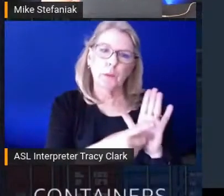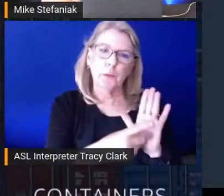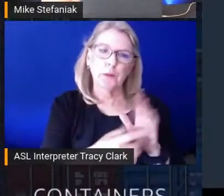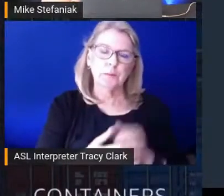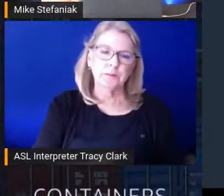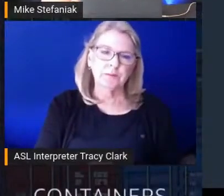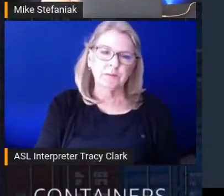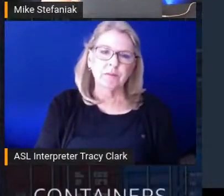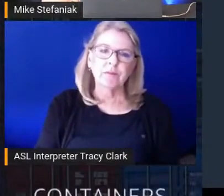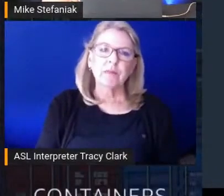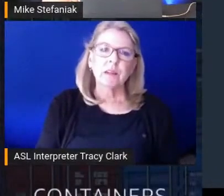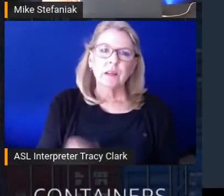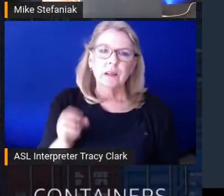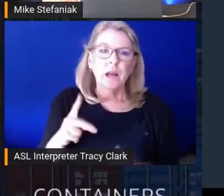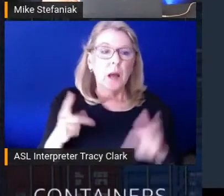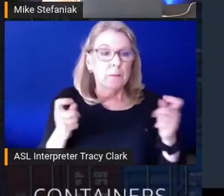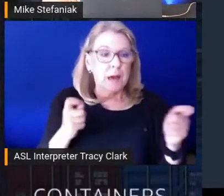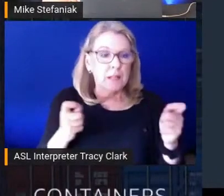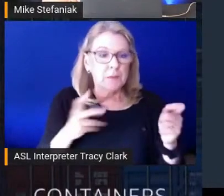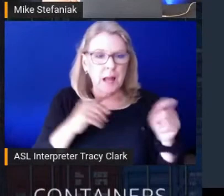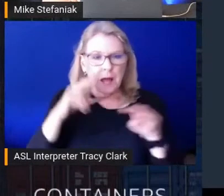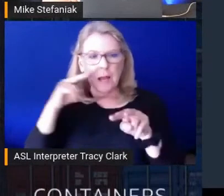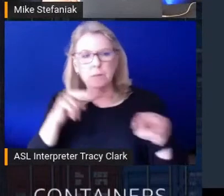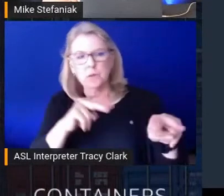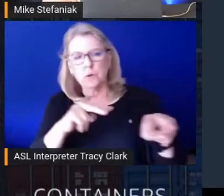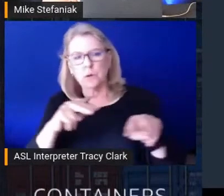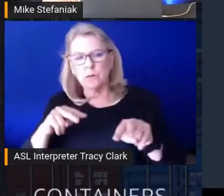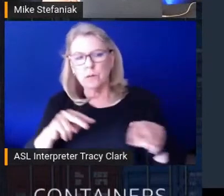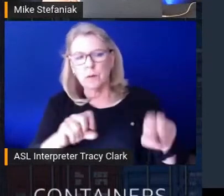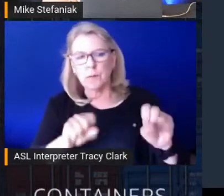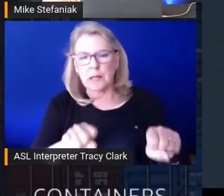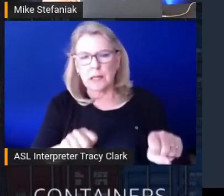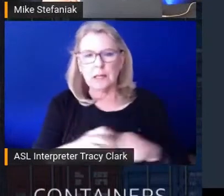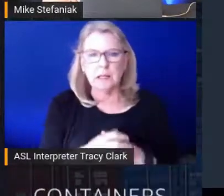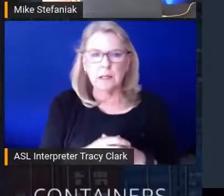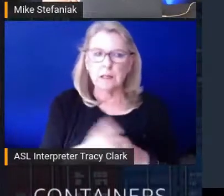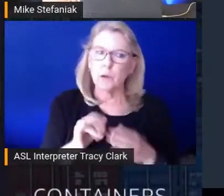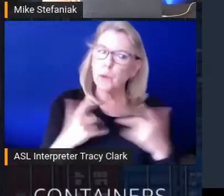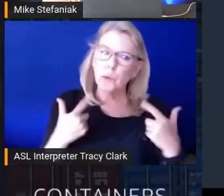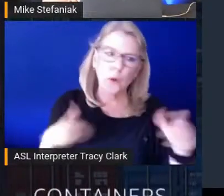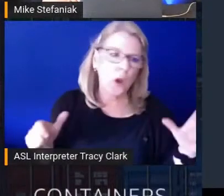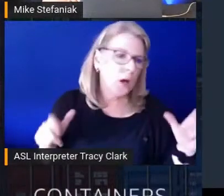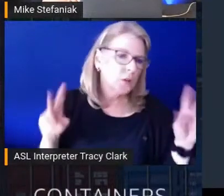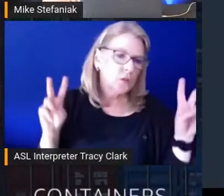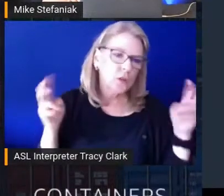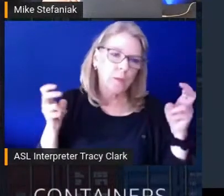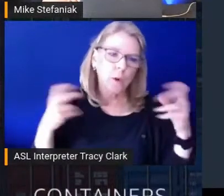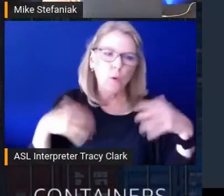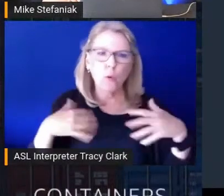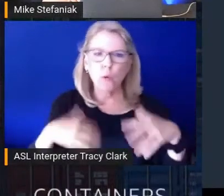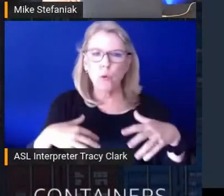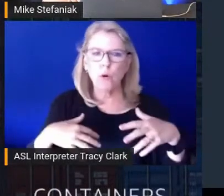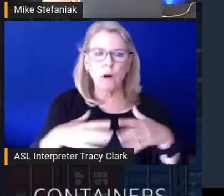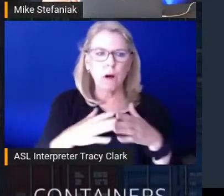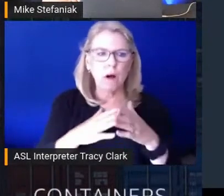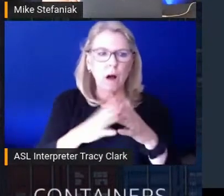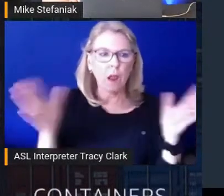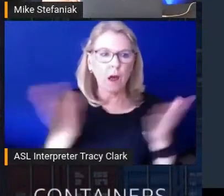Okay, management and observability. This is a large topic with quite a big surface area.